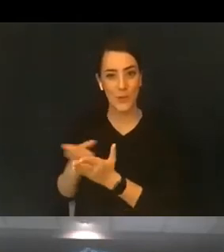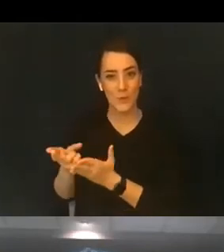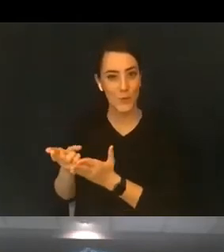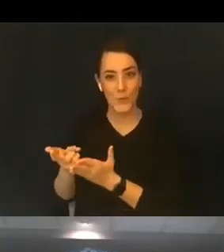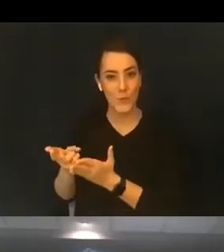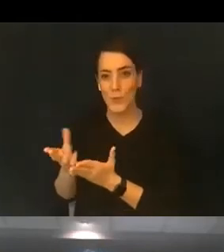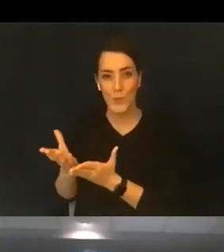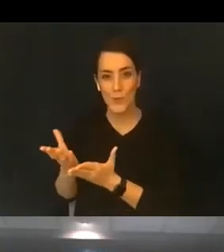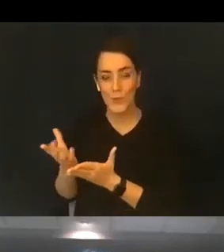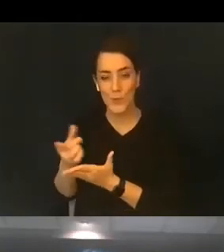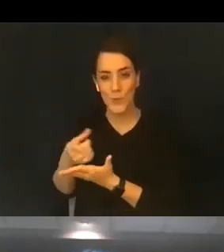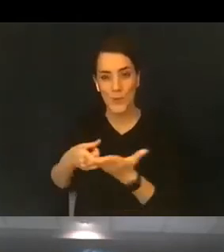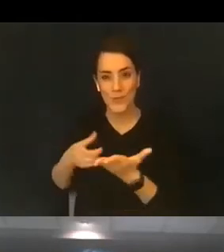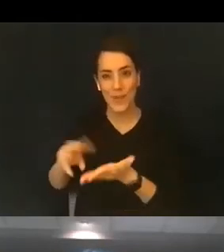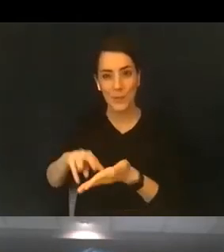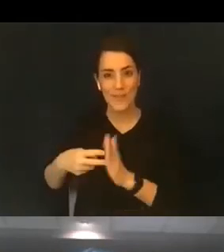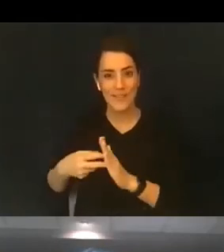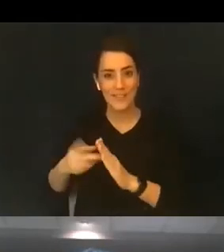film.